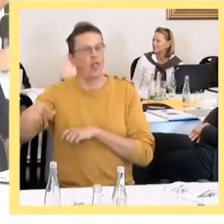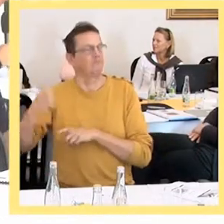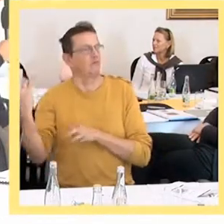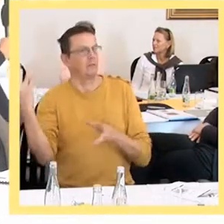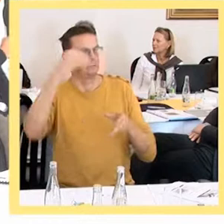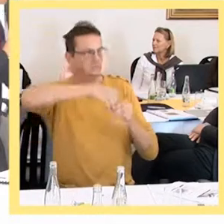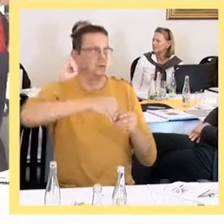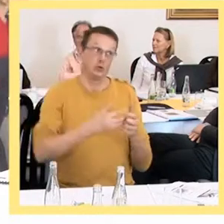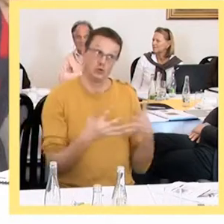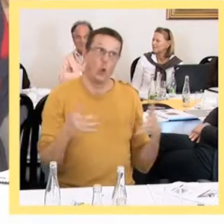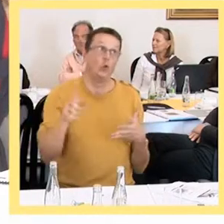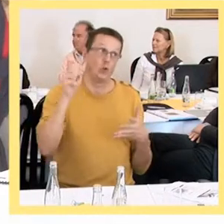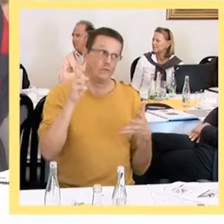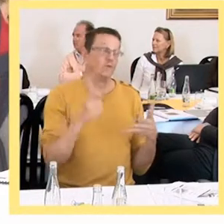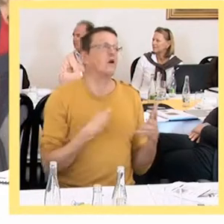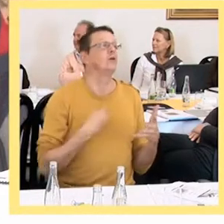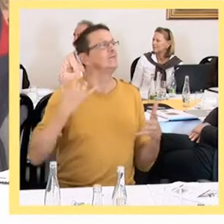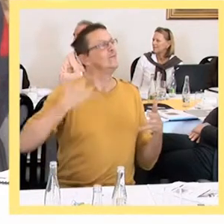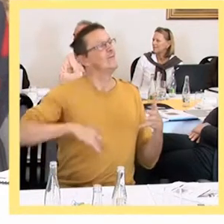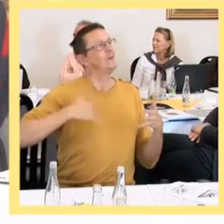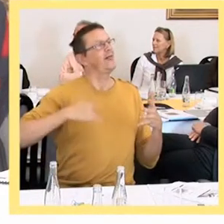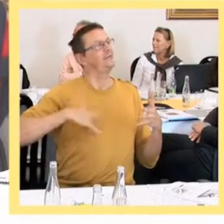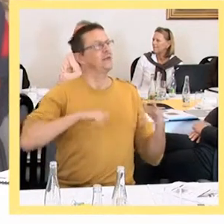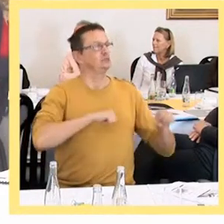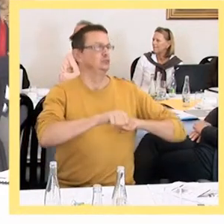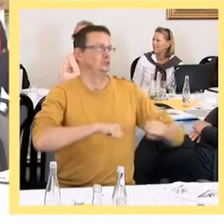it did raise a lot of challenges for the emergency services.